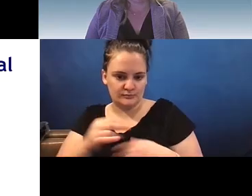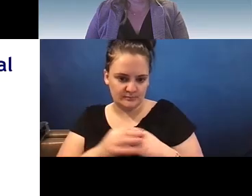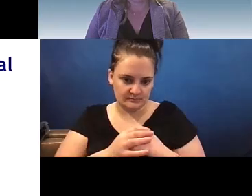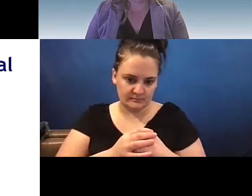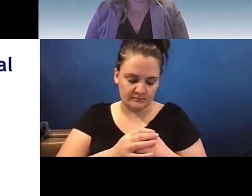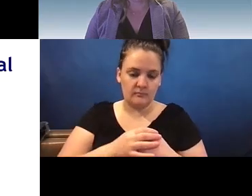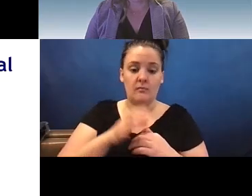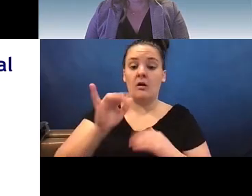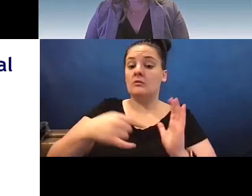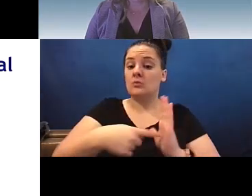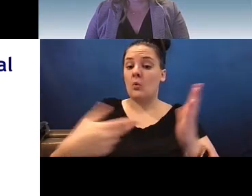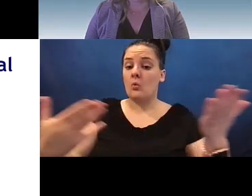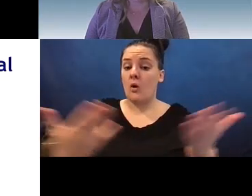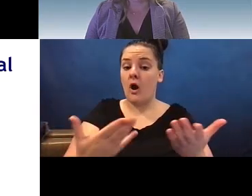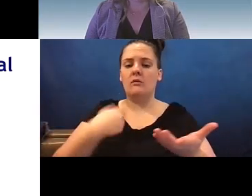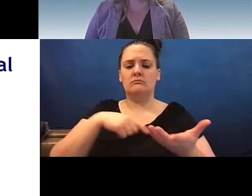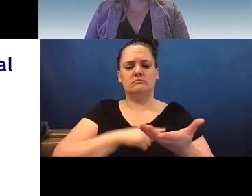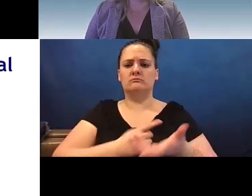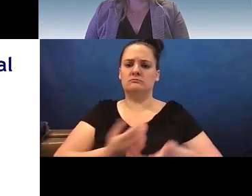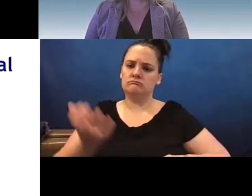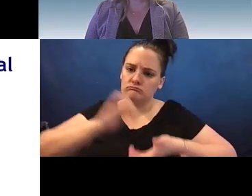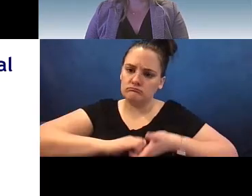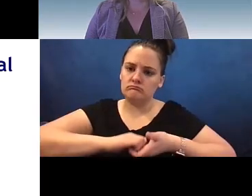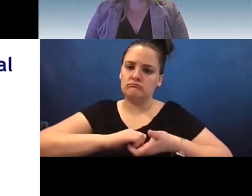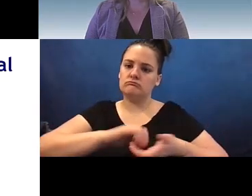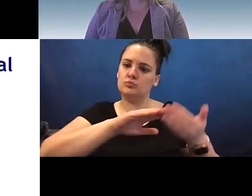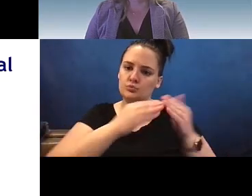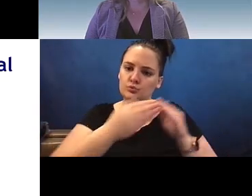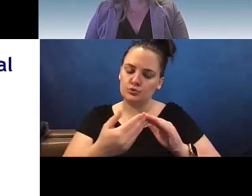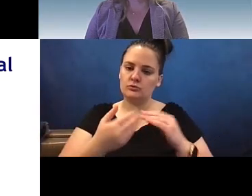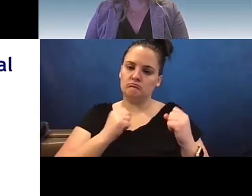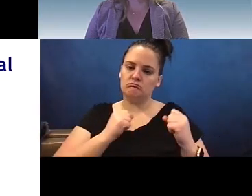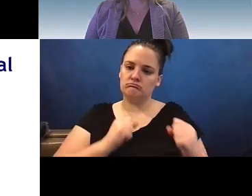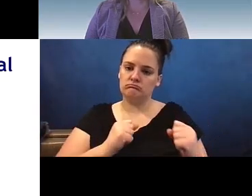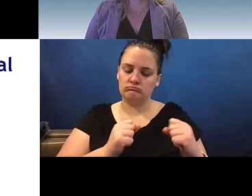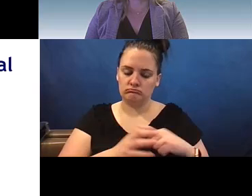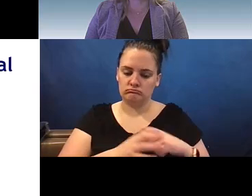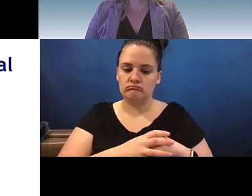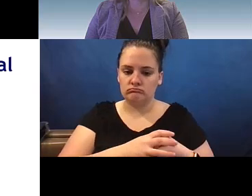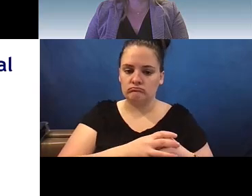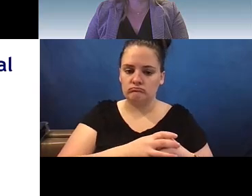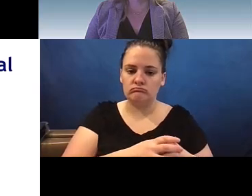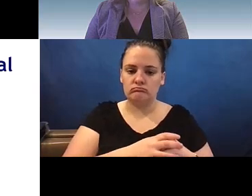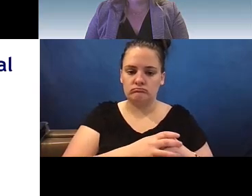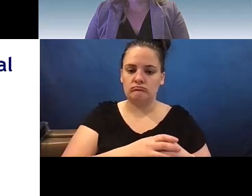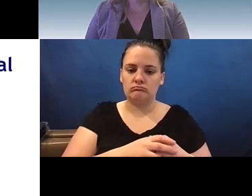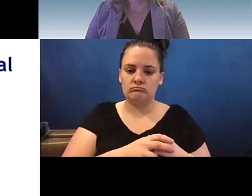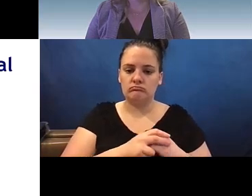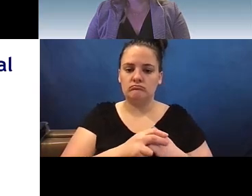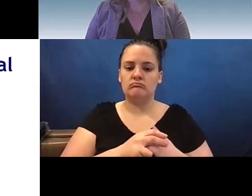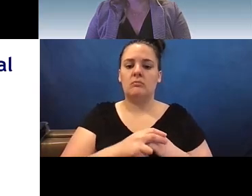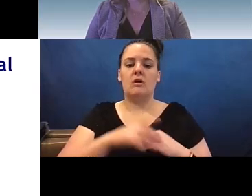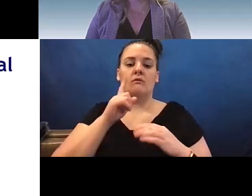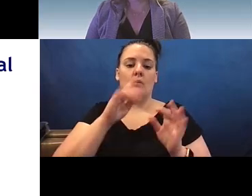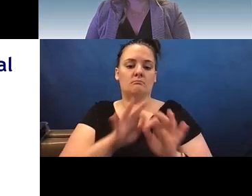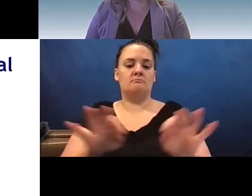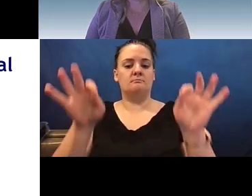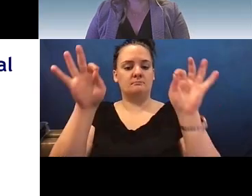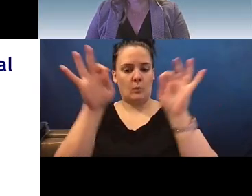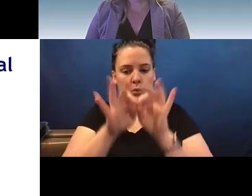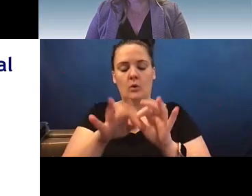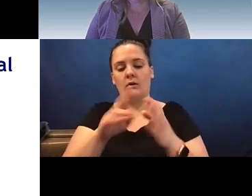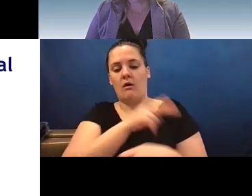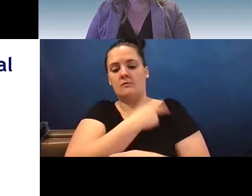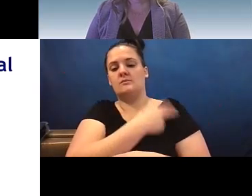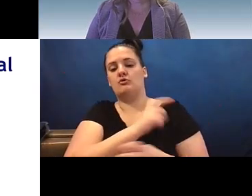their community and partner organizations on pertinent hospital transformation topics. HCPF